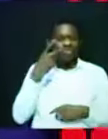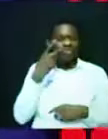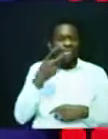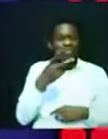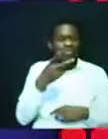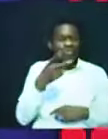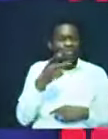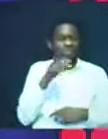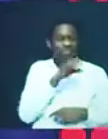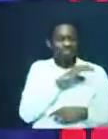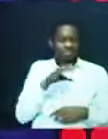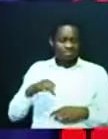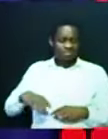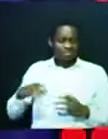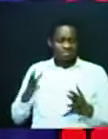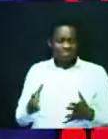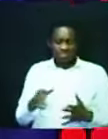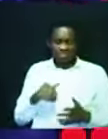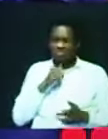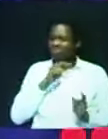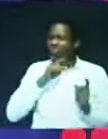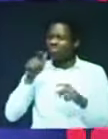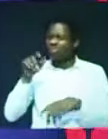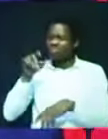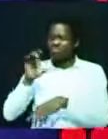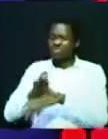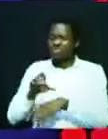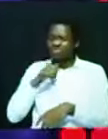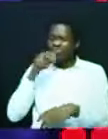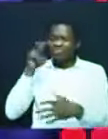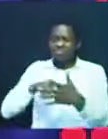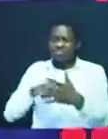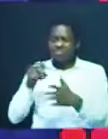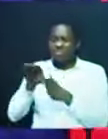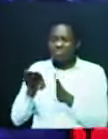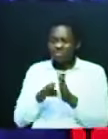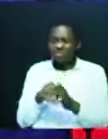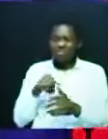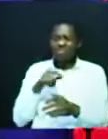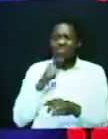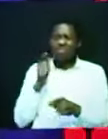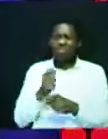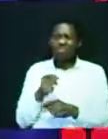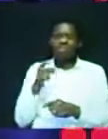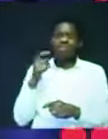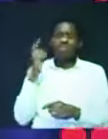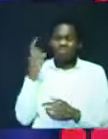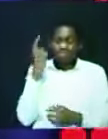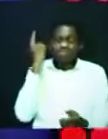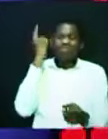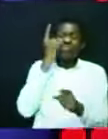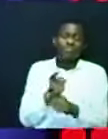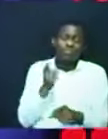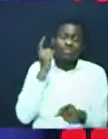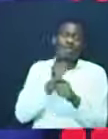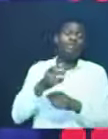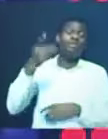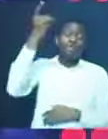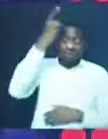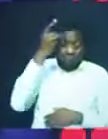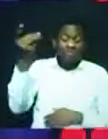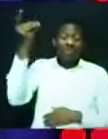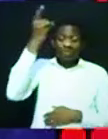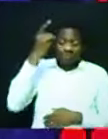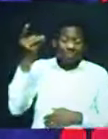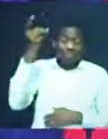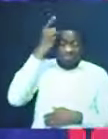read. The Bible is from God. One person na one penny am yasem kenkan na bribiam wo dwane afi awon mone